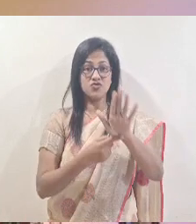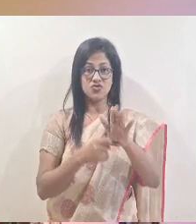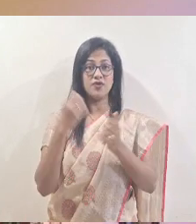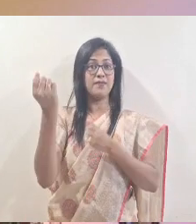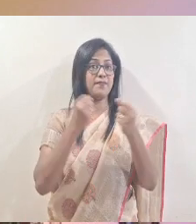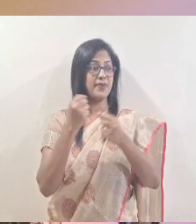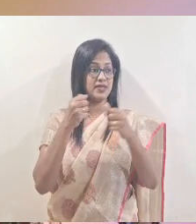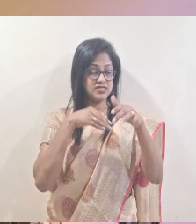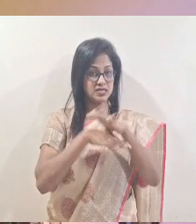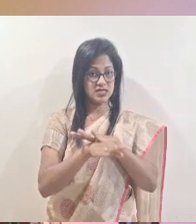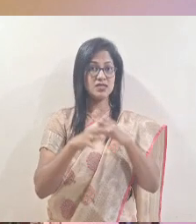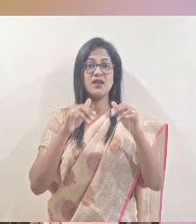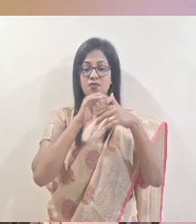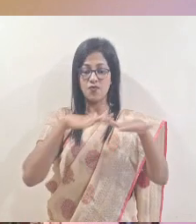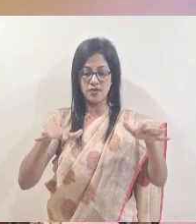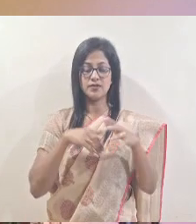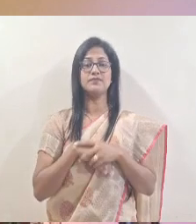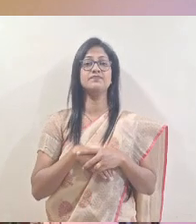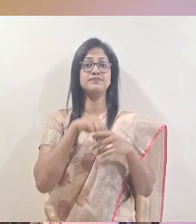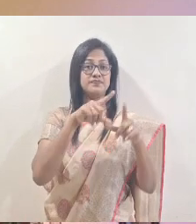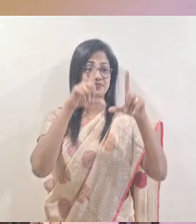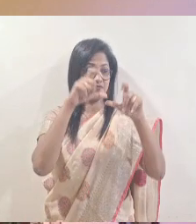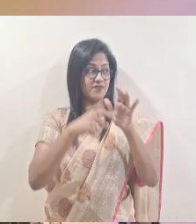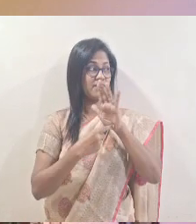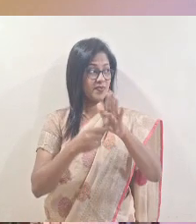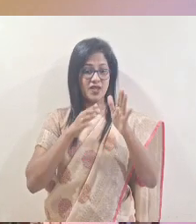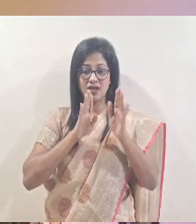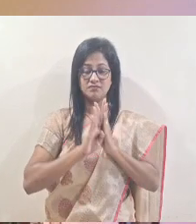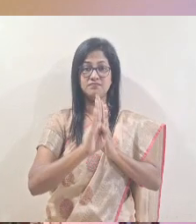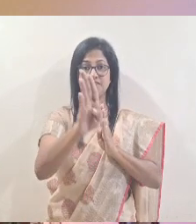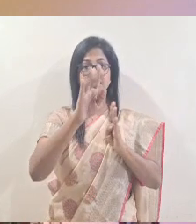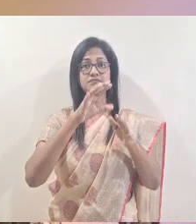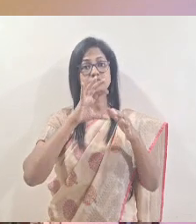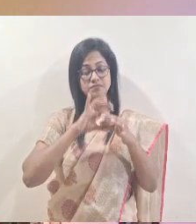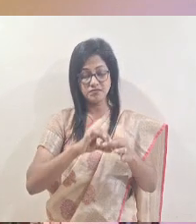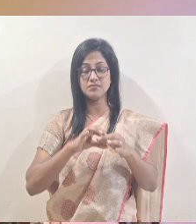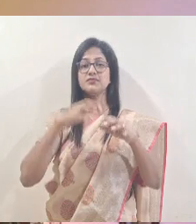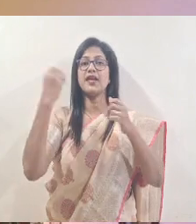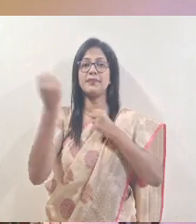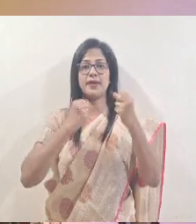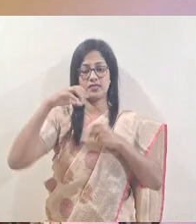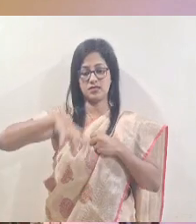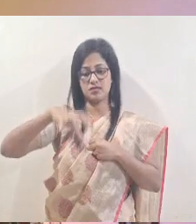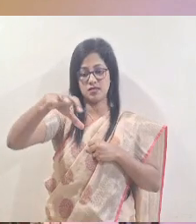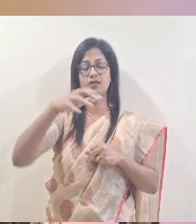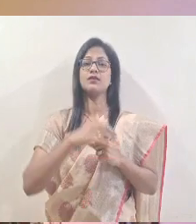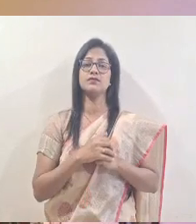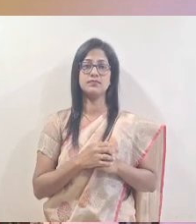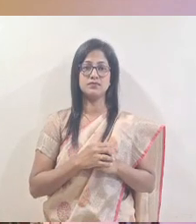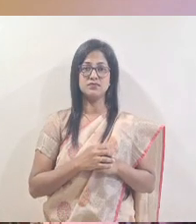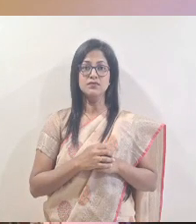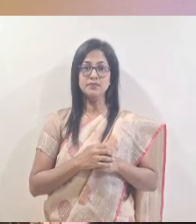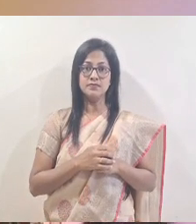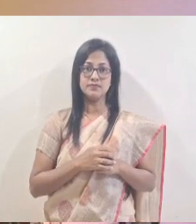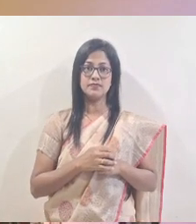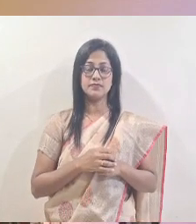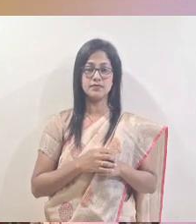terminal and the water metro, and this image shows the view of the route connecting metro rail station and bus terminal.